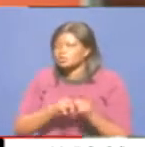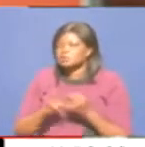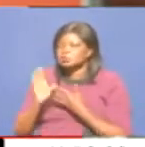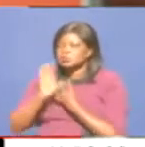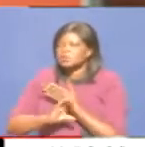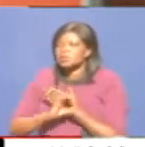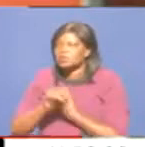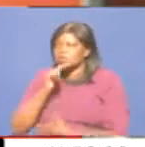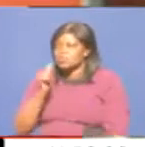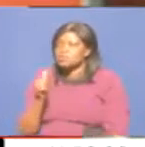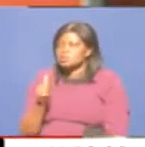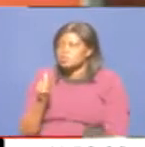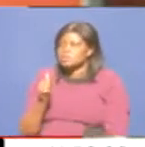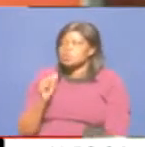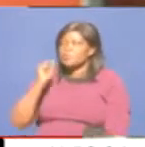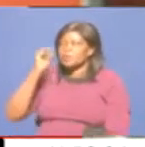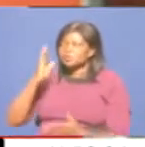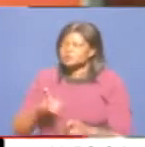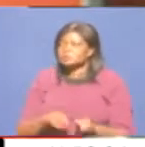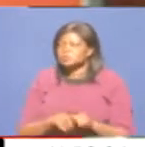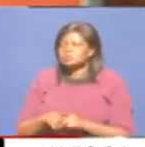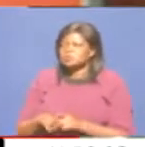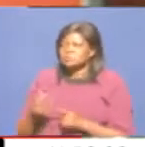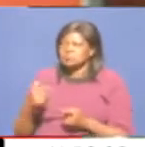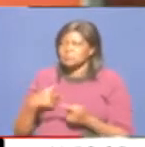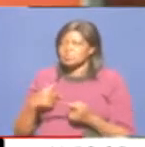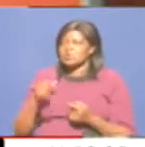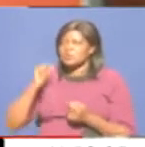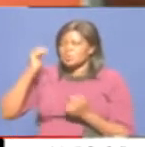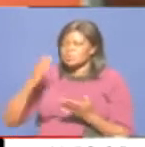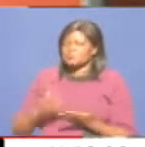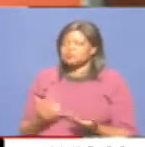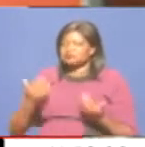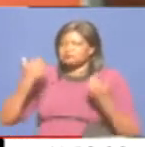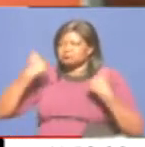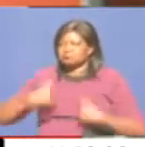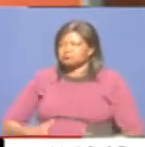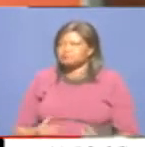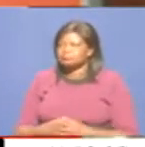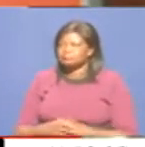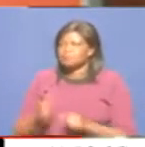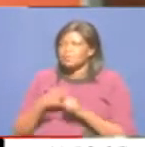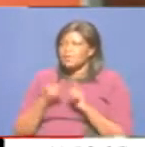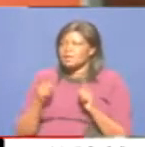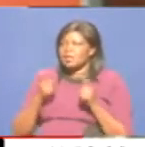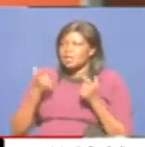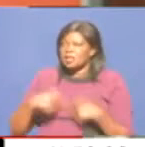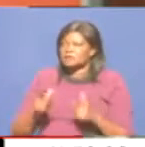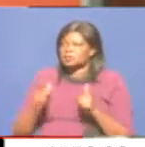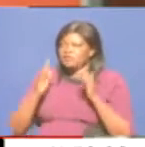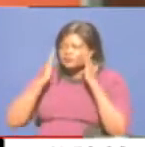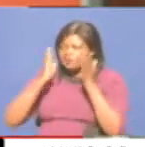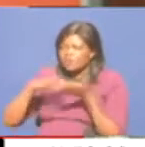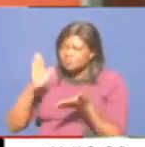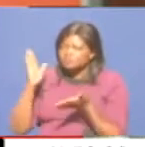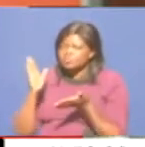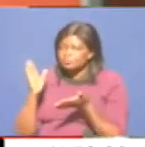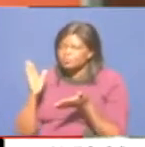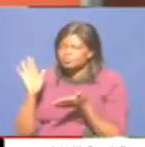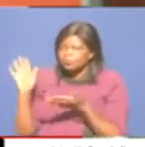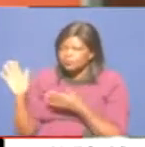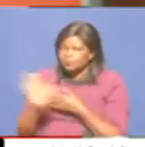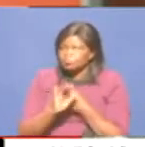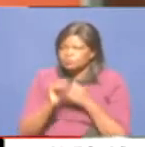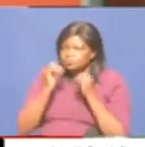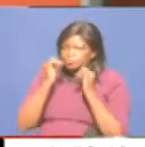not necessarily politicians, as much as I'm a politician myself or mm-hmm. going into politics, mm-hmm. but let's focus more on those individuals that have been